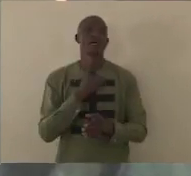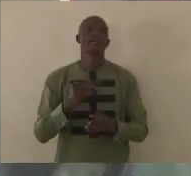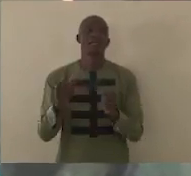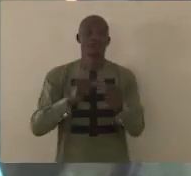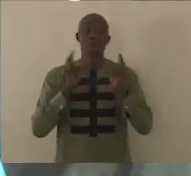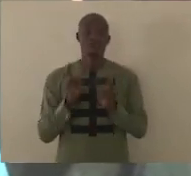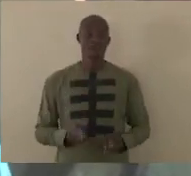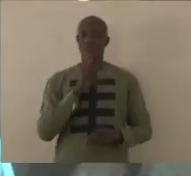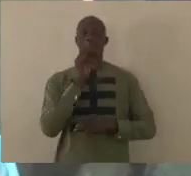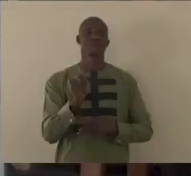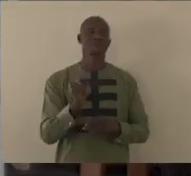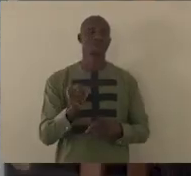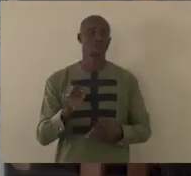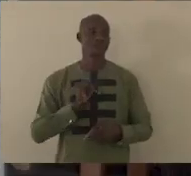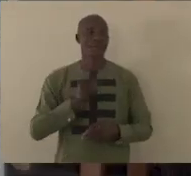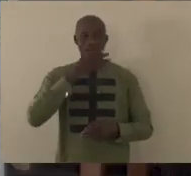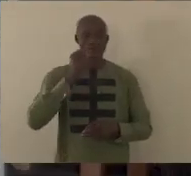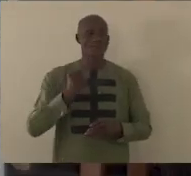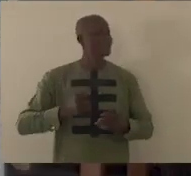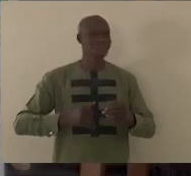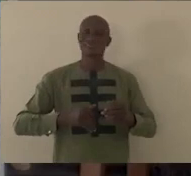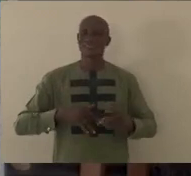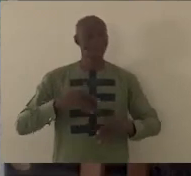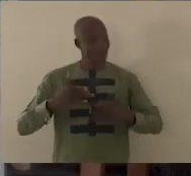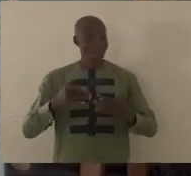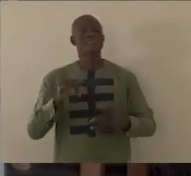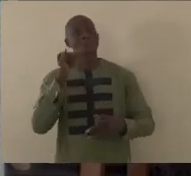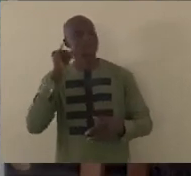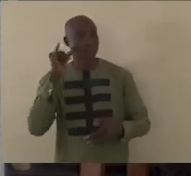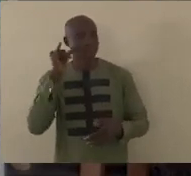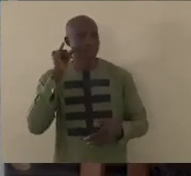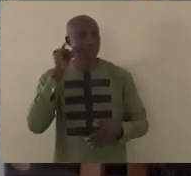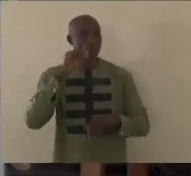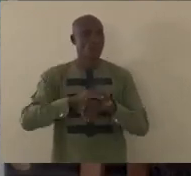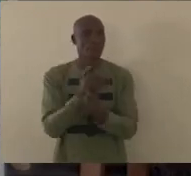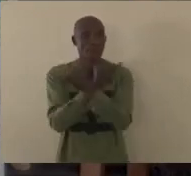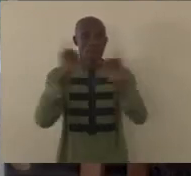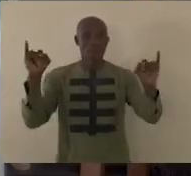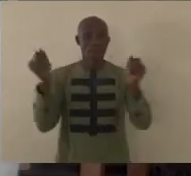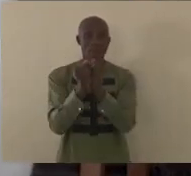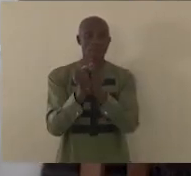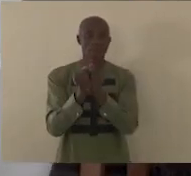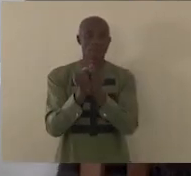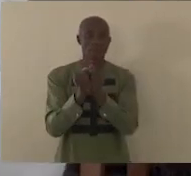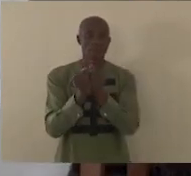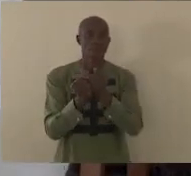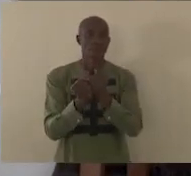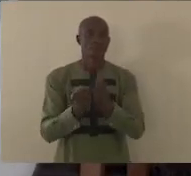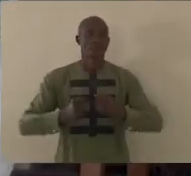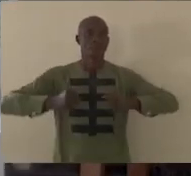human being. I was quite fascinated yesterday. I was having an interview on independence with